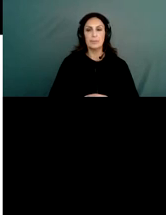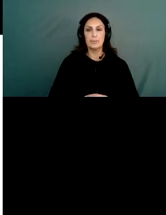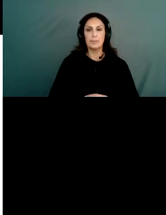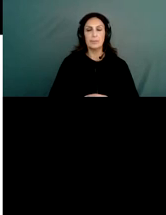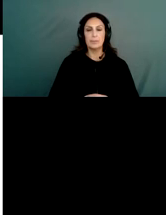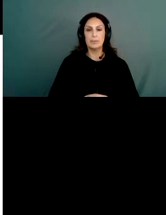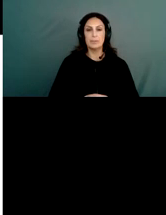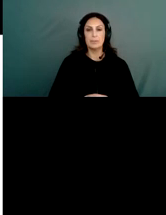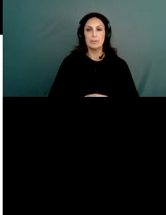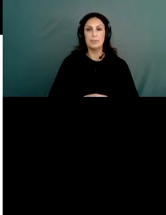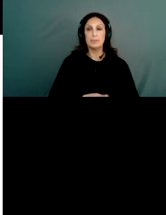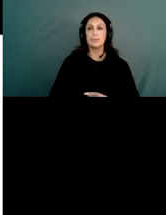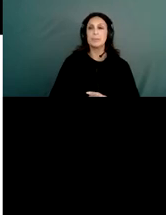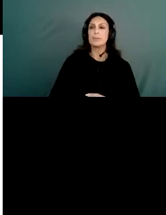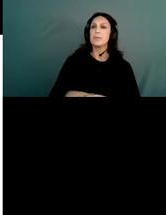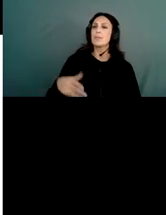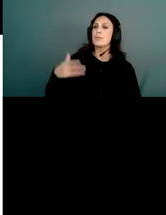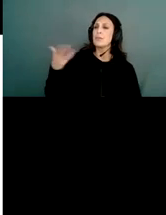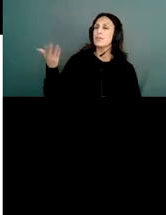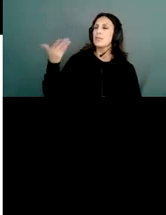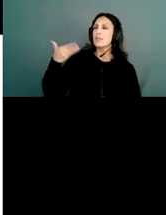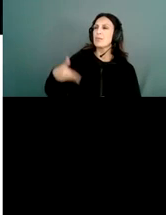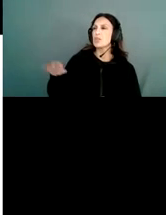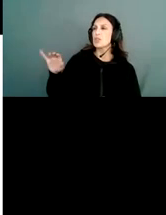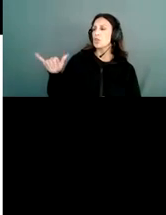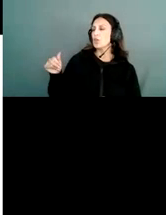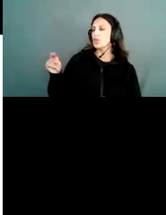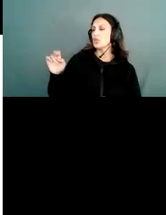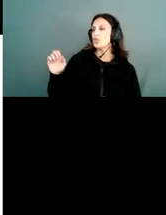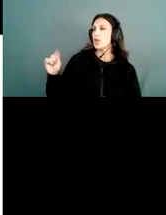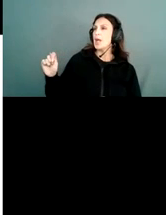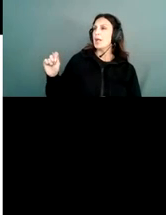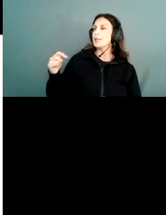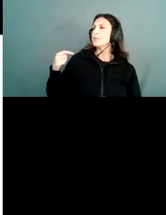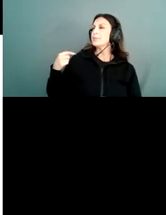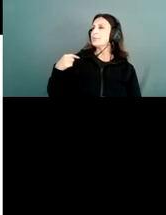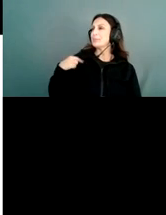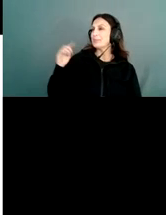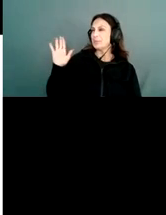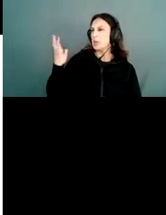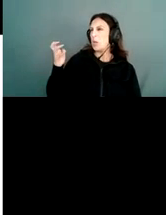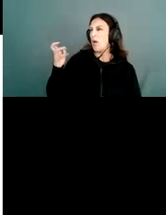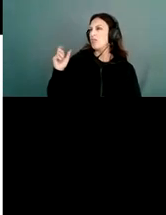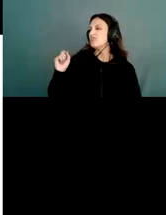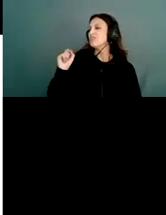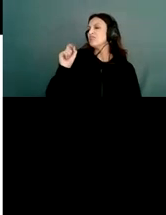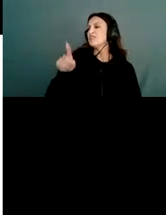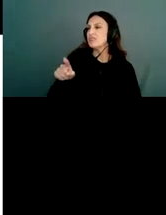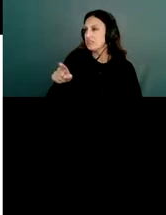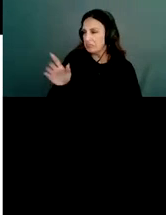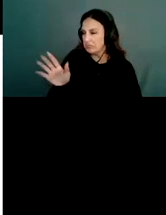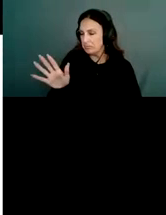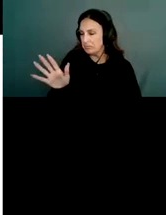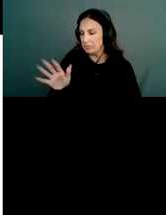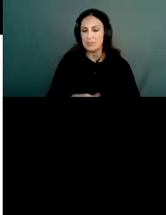Larissa, this is Janet, and while we're waiting for the Q&A to be populated, I just wanted to bring up one question that often comes up